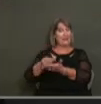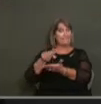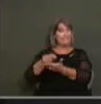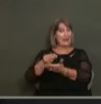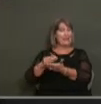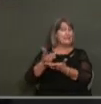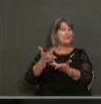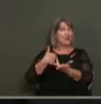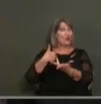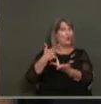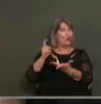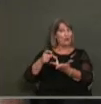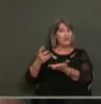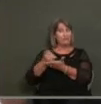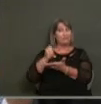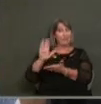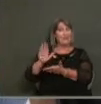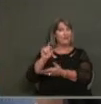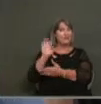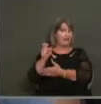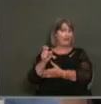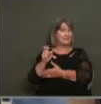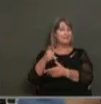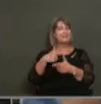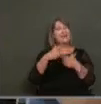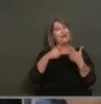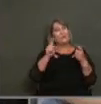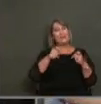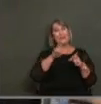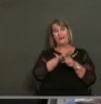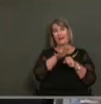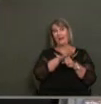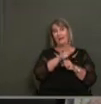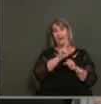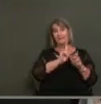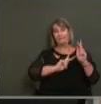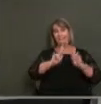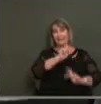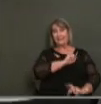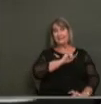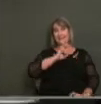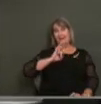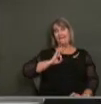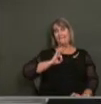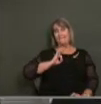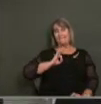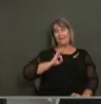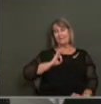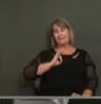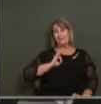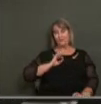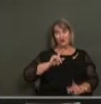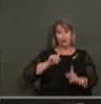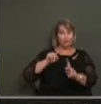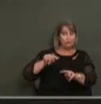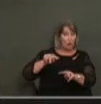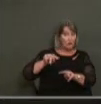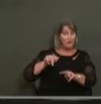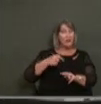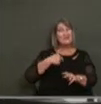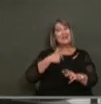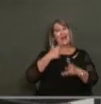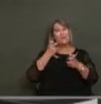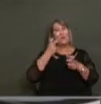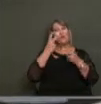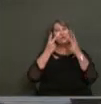increase the personnel to respond to that? And I think it's very important. I would hope that the city would start tracking the amount of properties that short-term